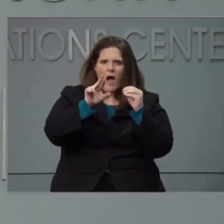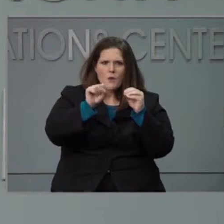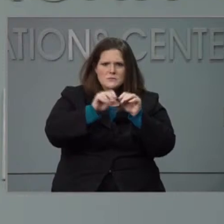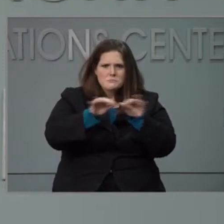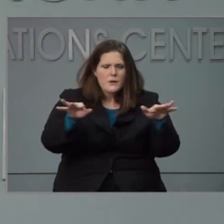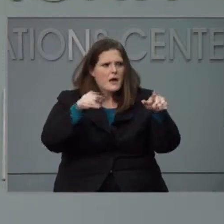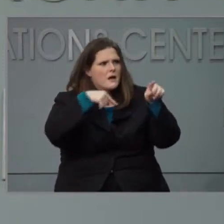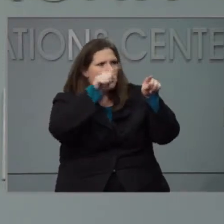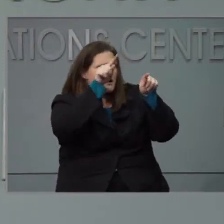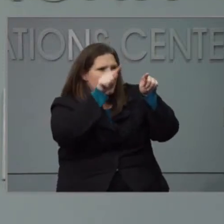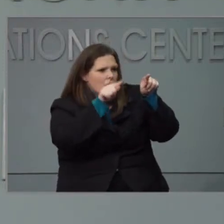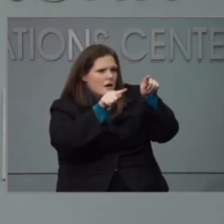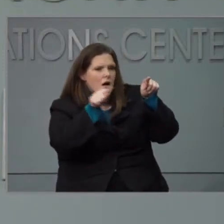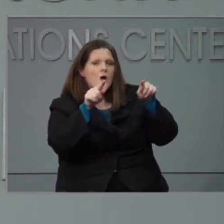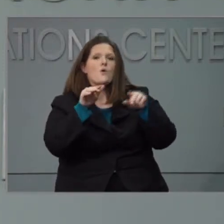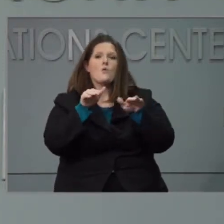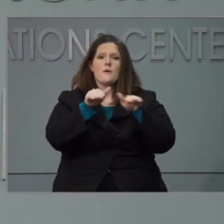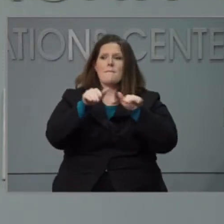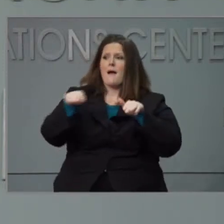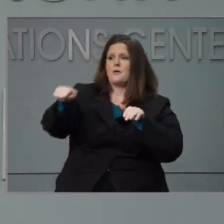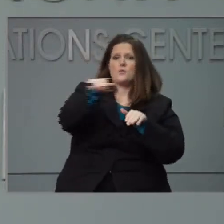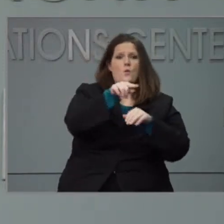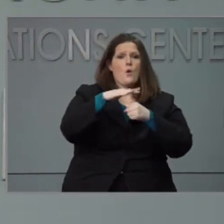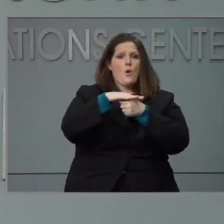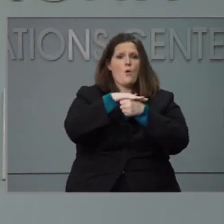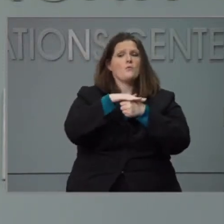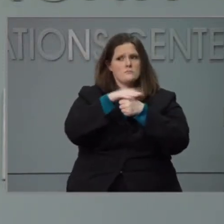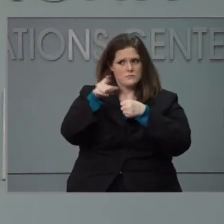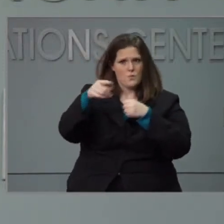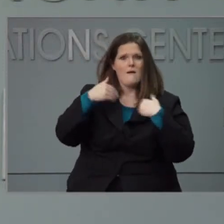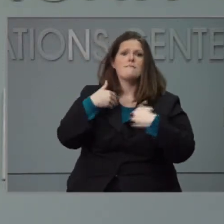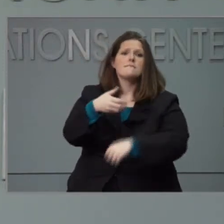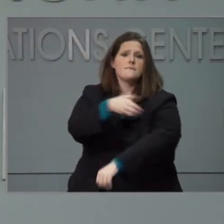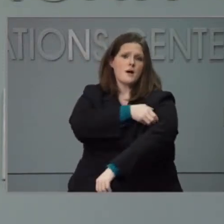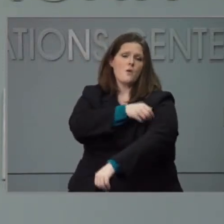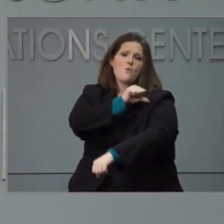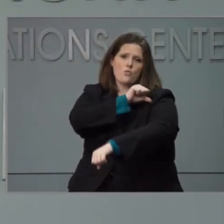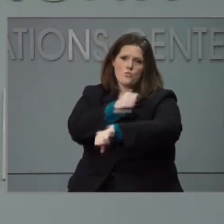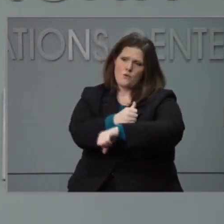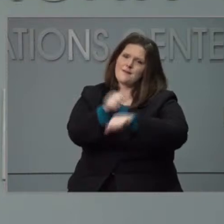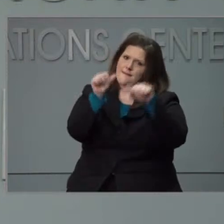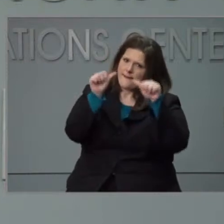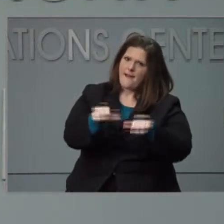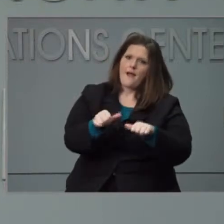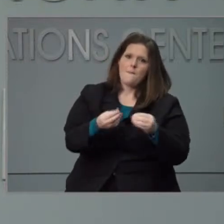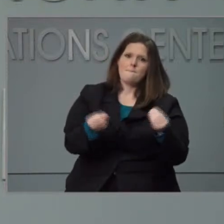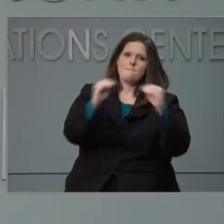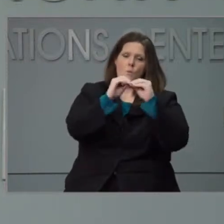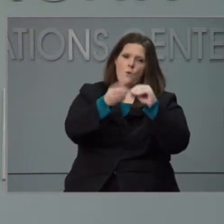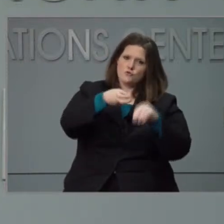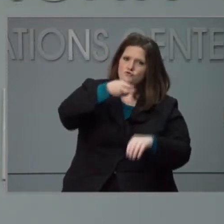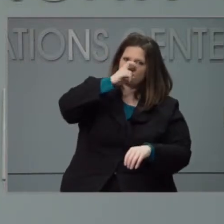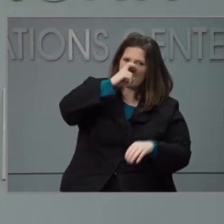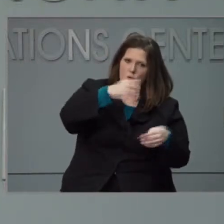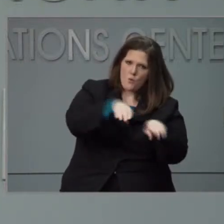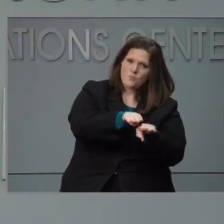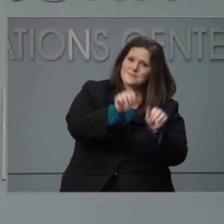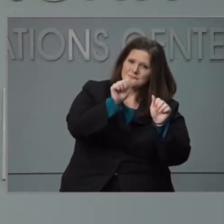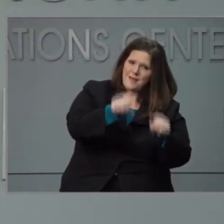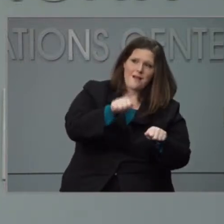remind local governments that they do have that authority to do more than the statewide